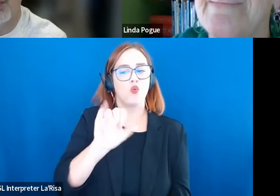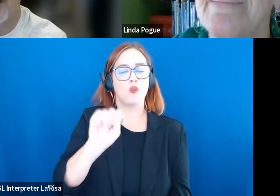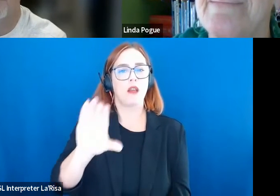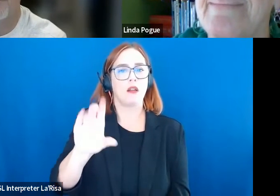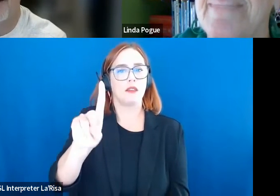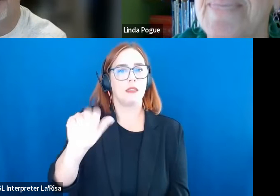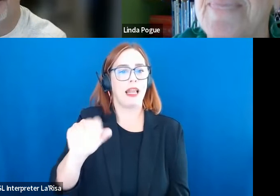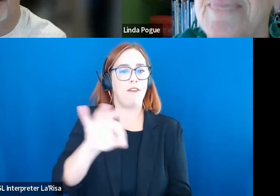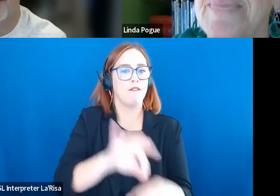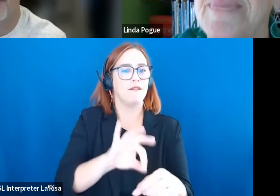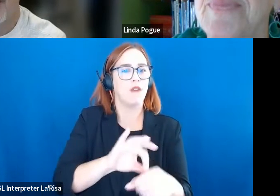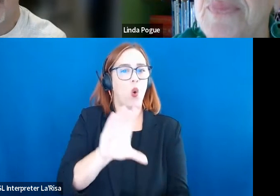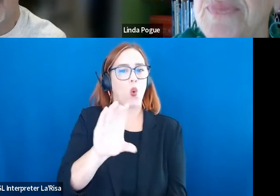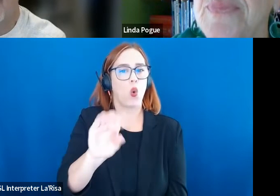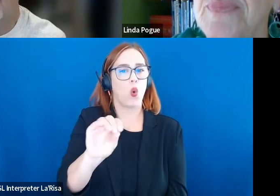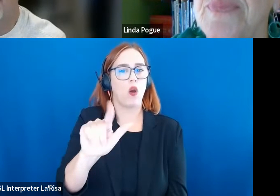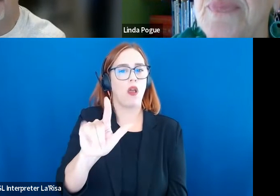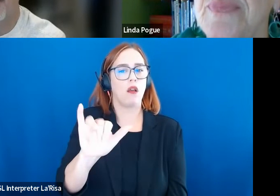and wonderful volunteers,